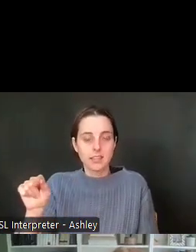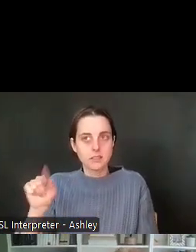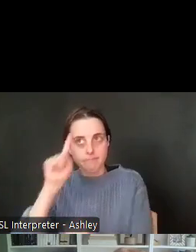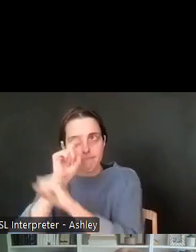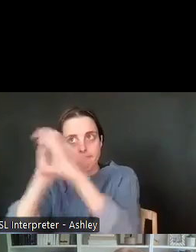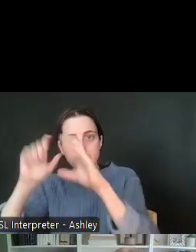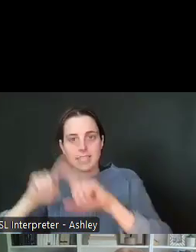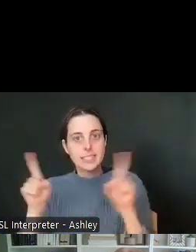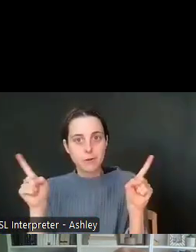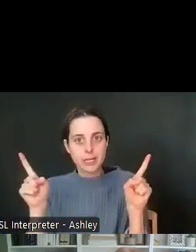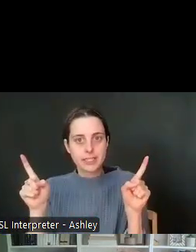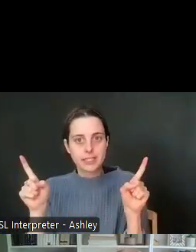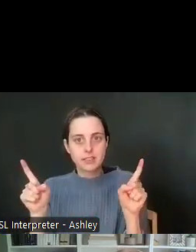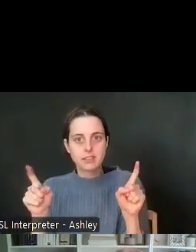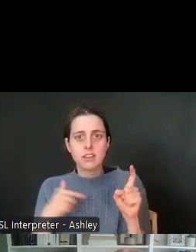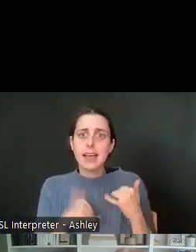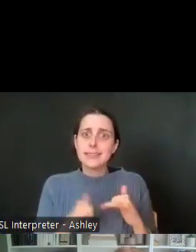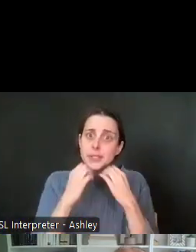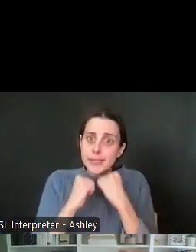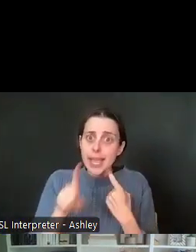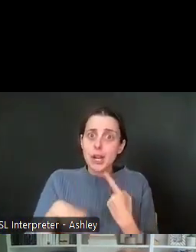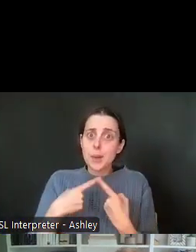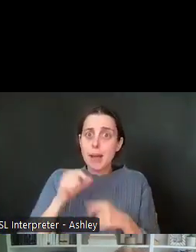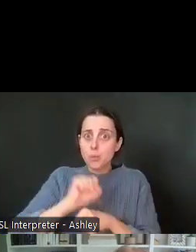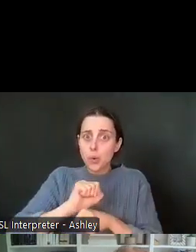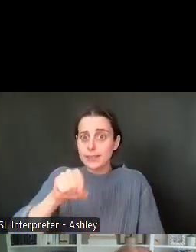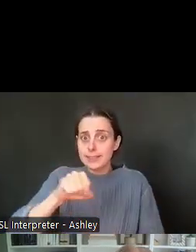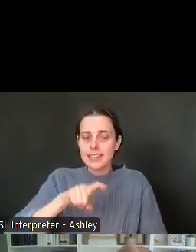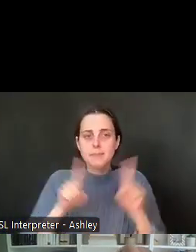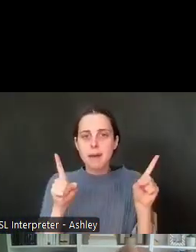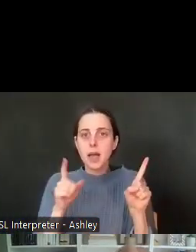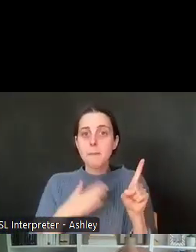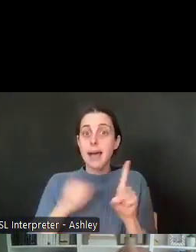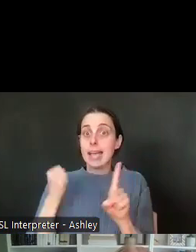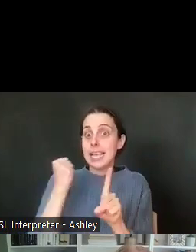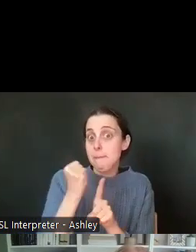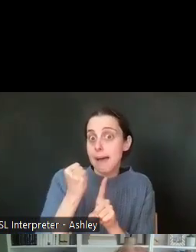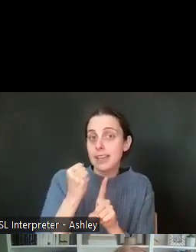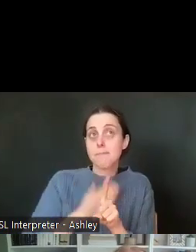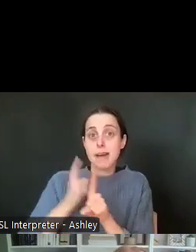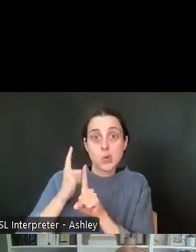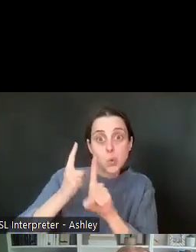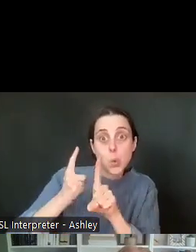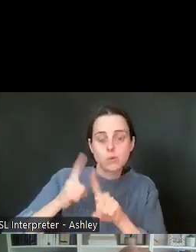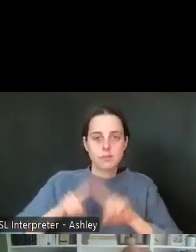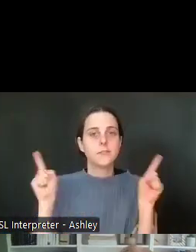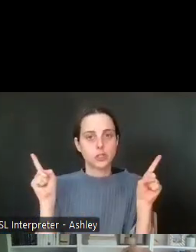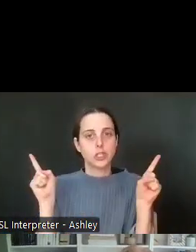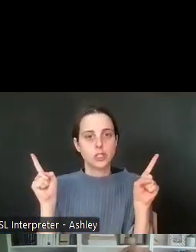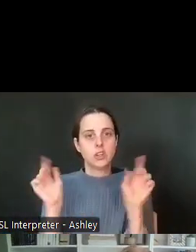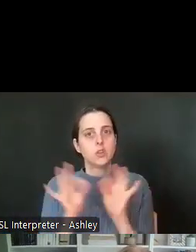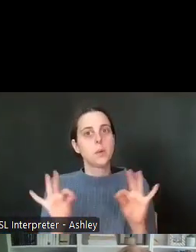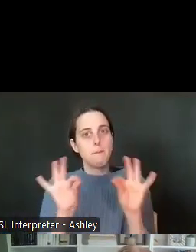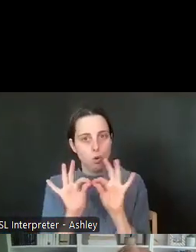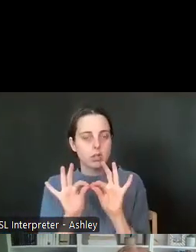my intended impact was different. That's the question he's encouraging us to think about. Where do I want to